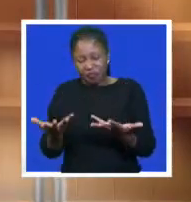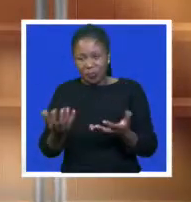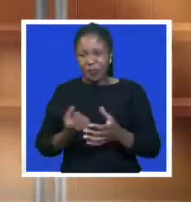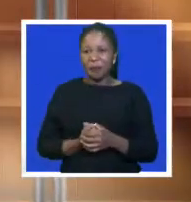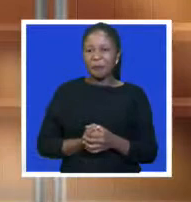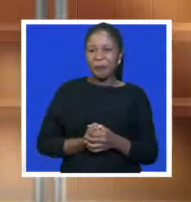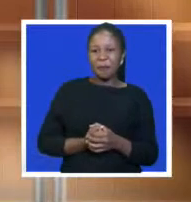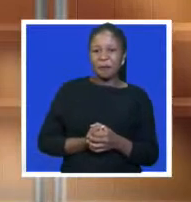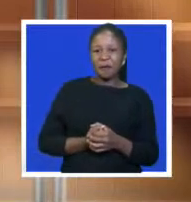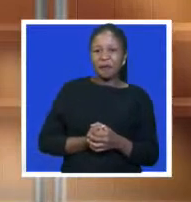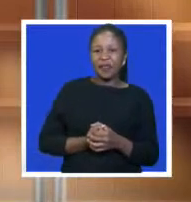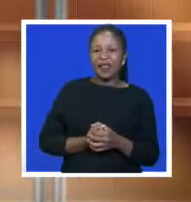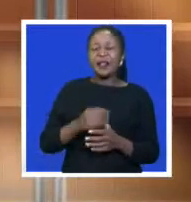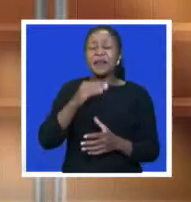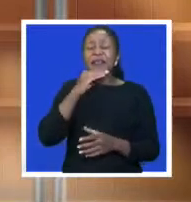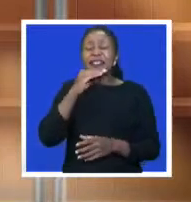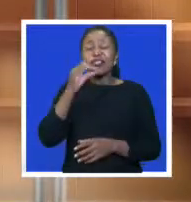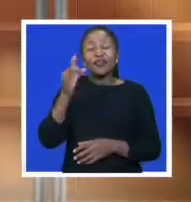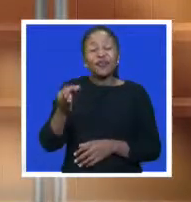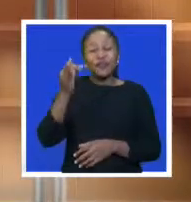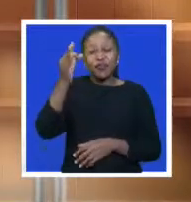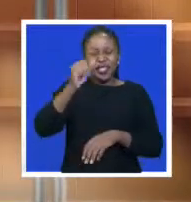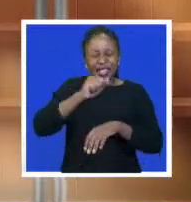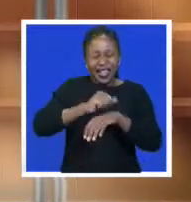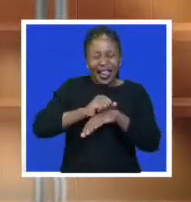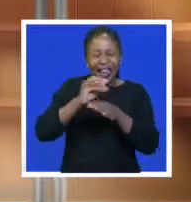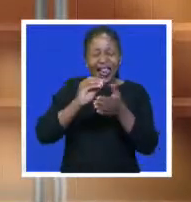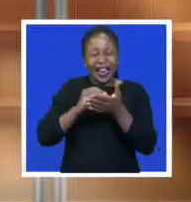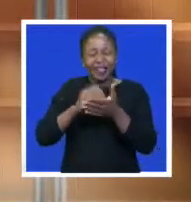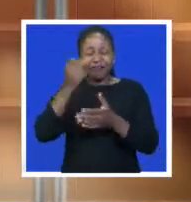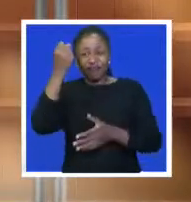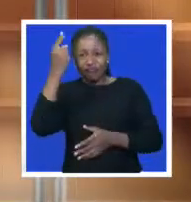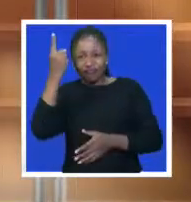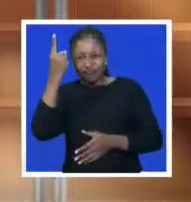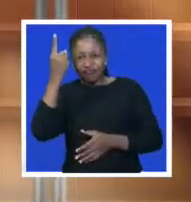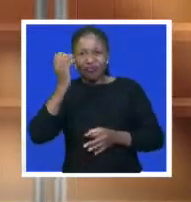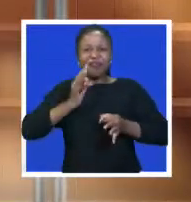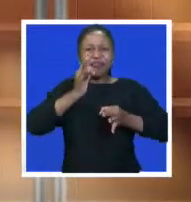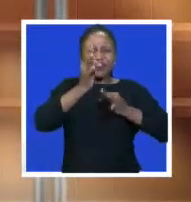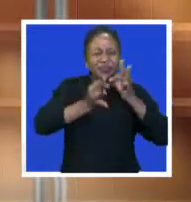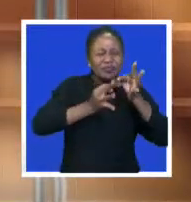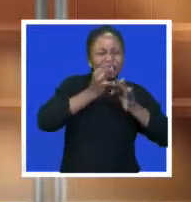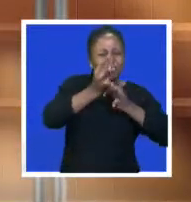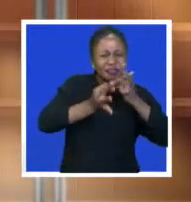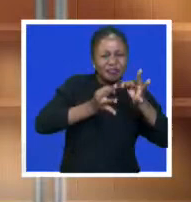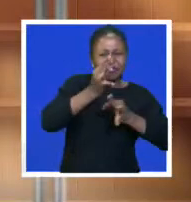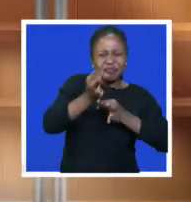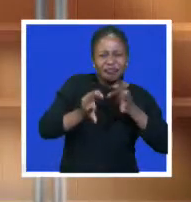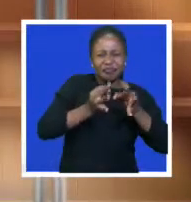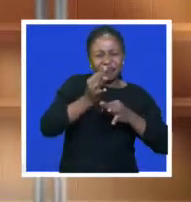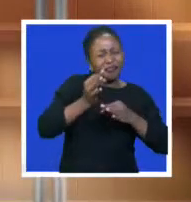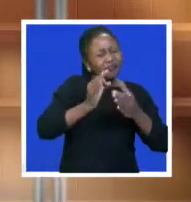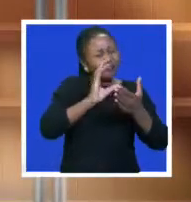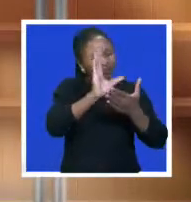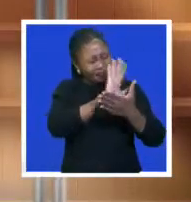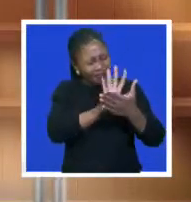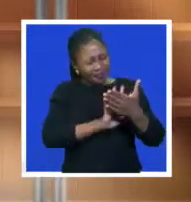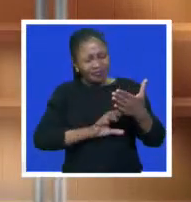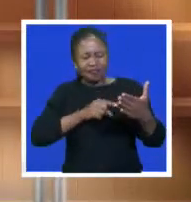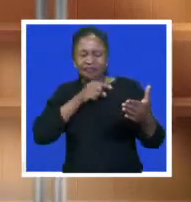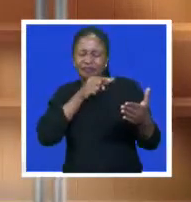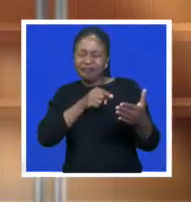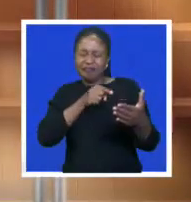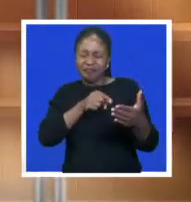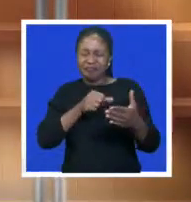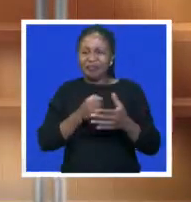descriptive text, you now have an idea. It's a persuasive text, you now have an idea. It is actually a narrative text, probably you